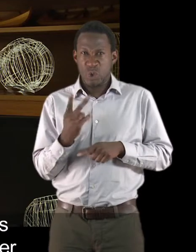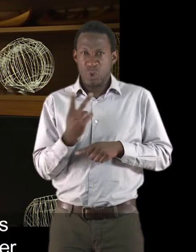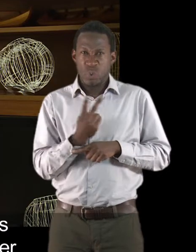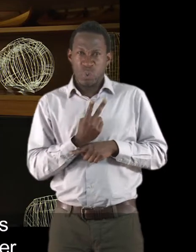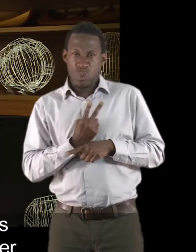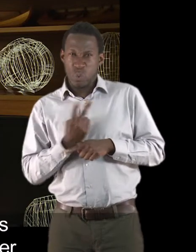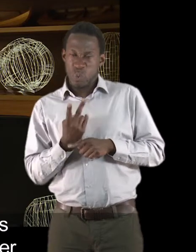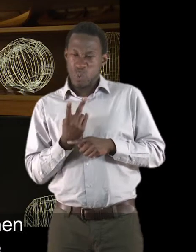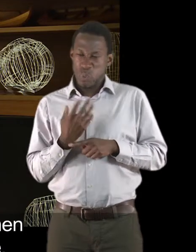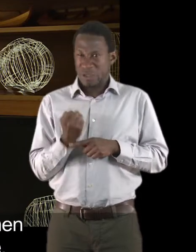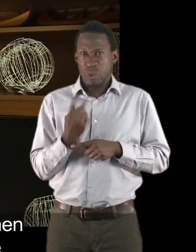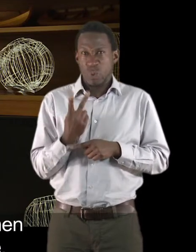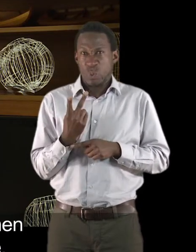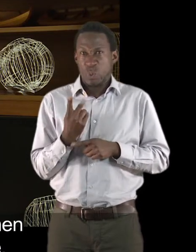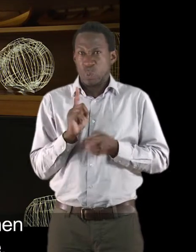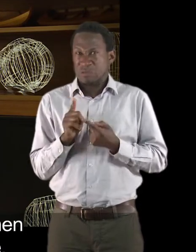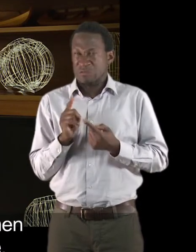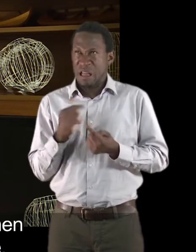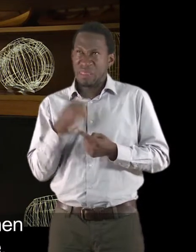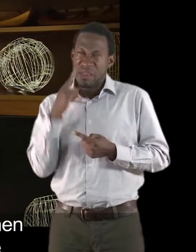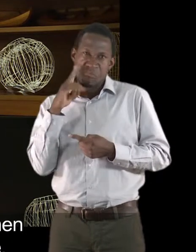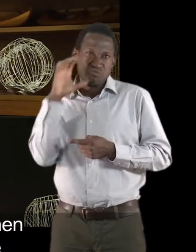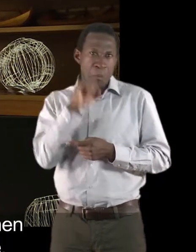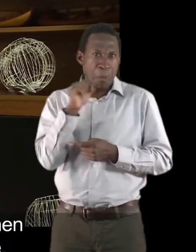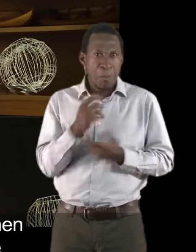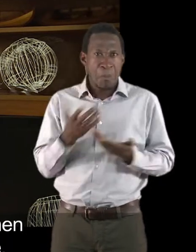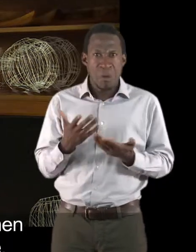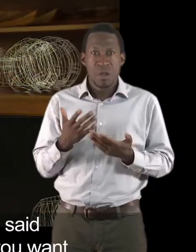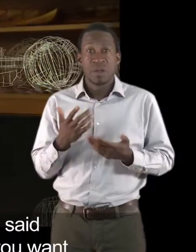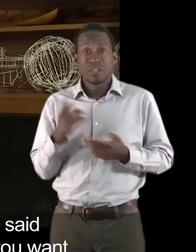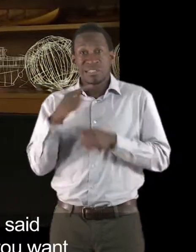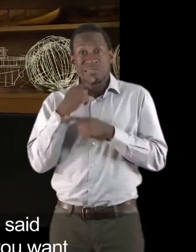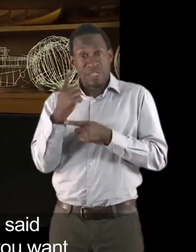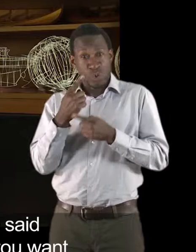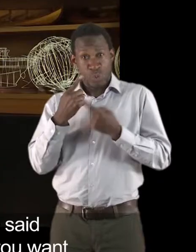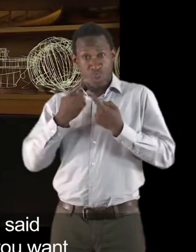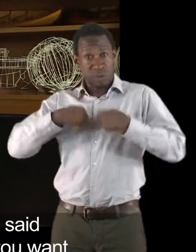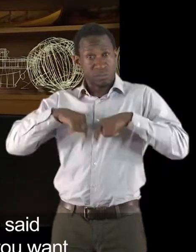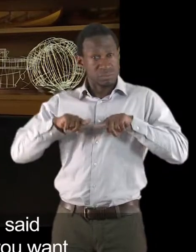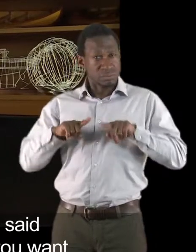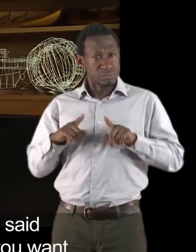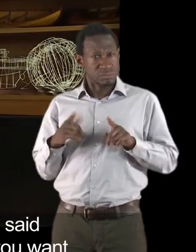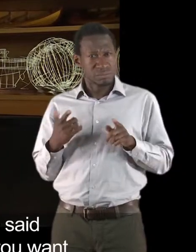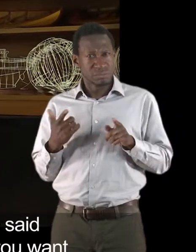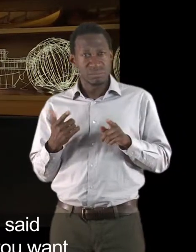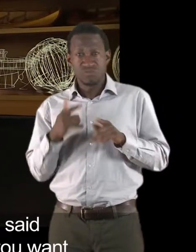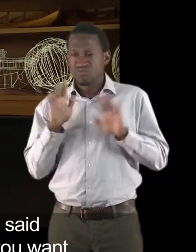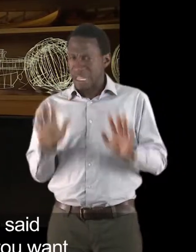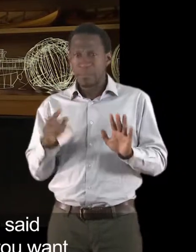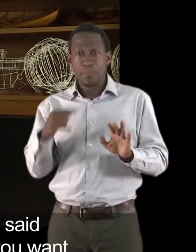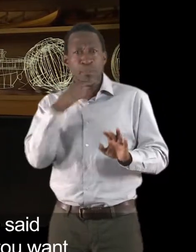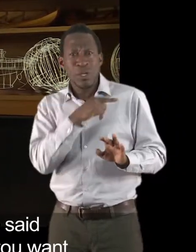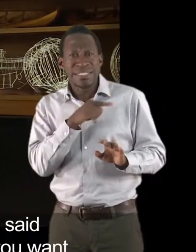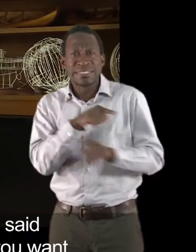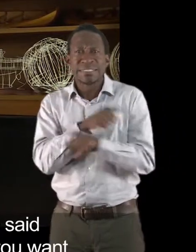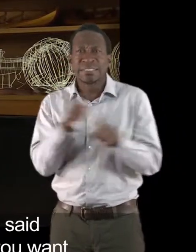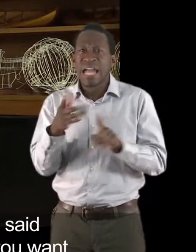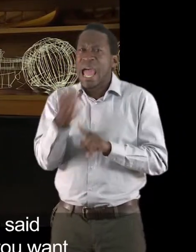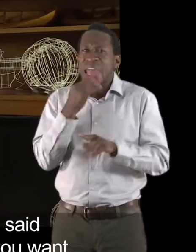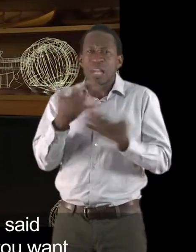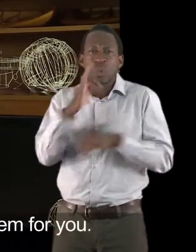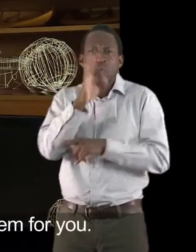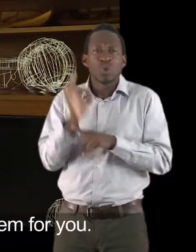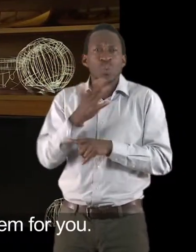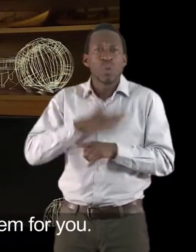remember. And he said to us when we all went in there, he said, right boys, he said, ask away any questions you